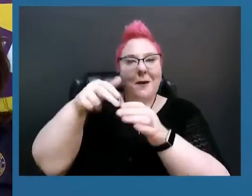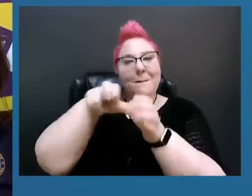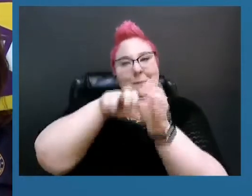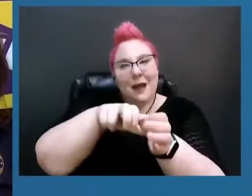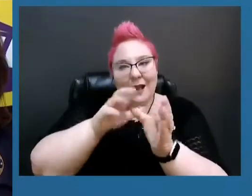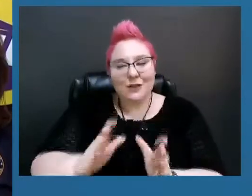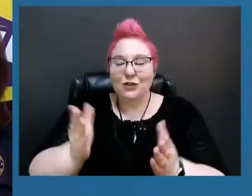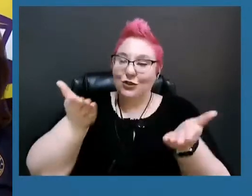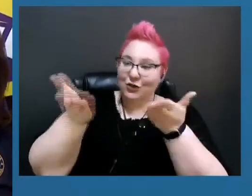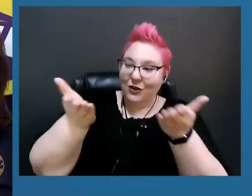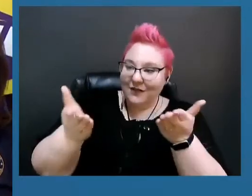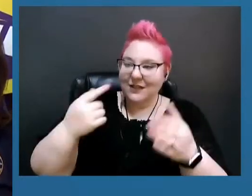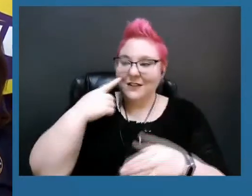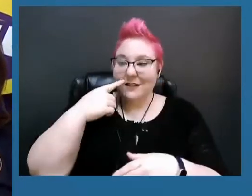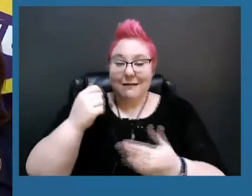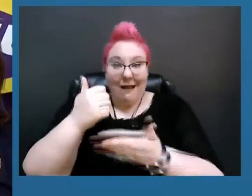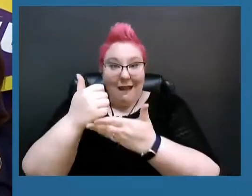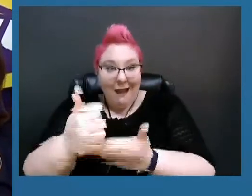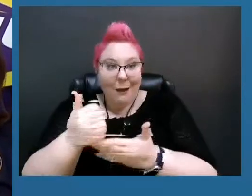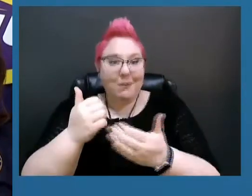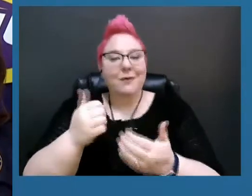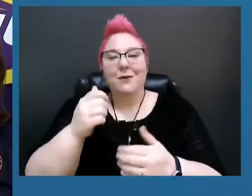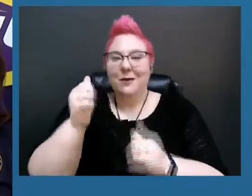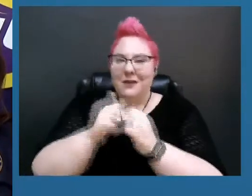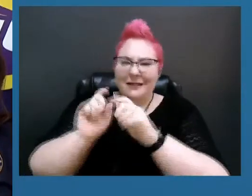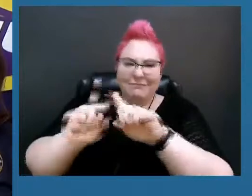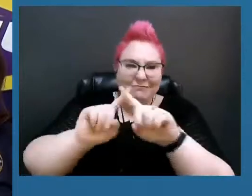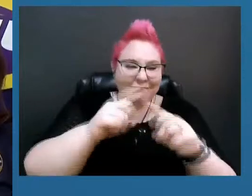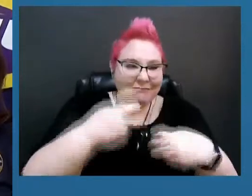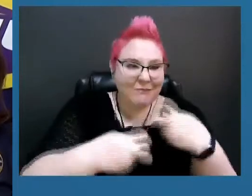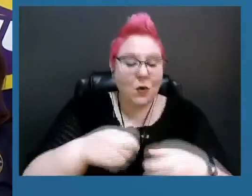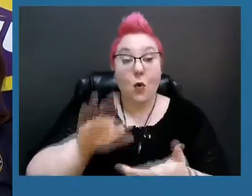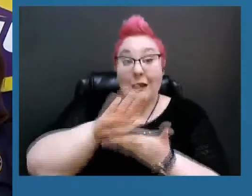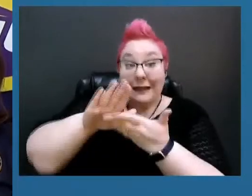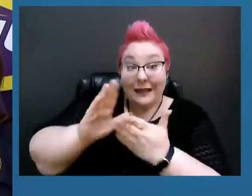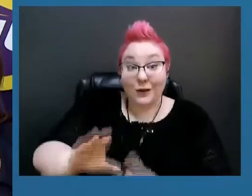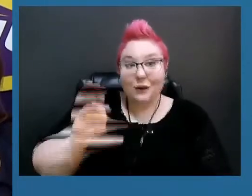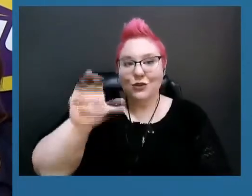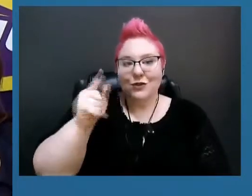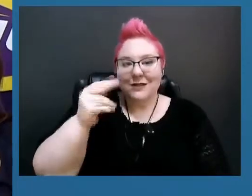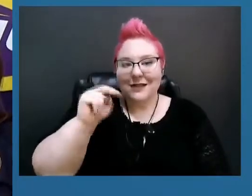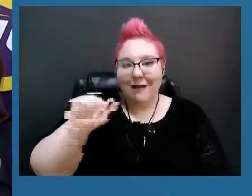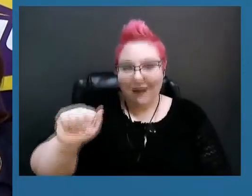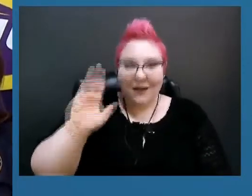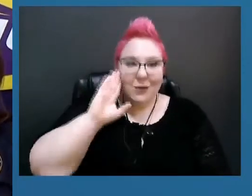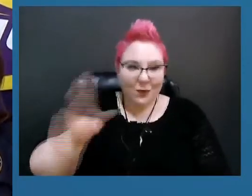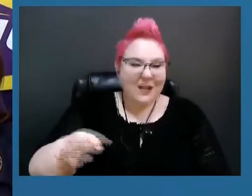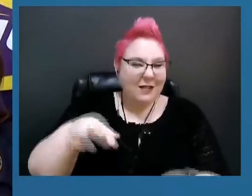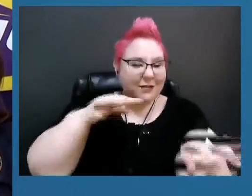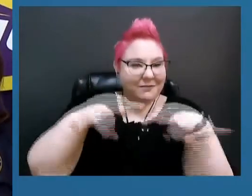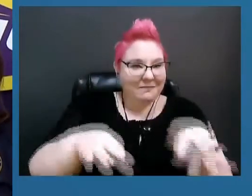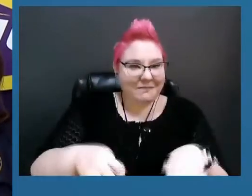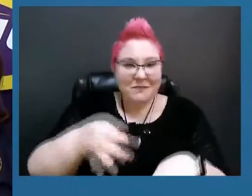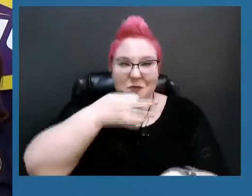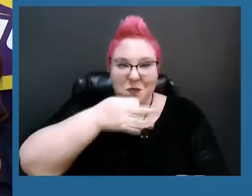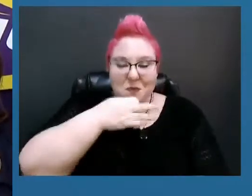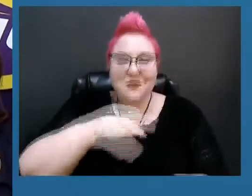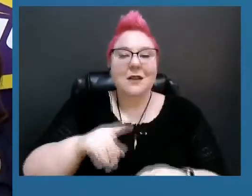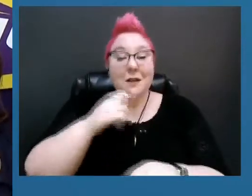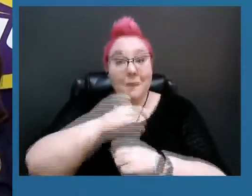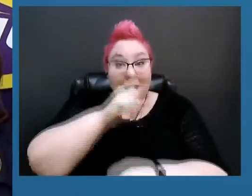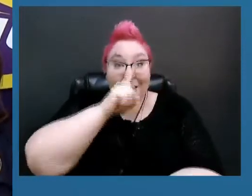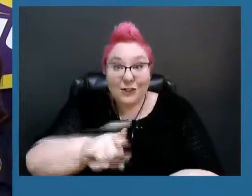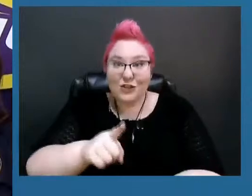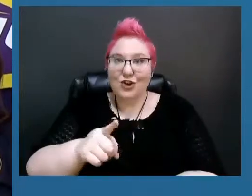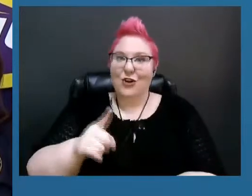through the unforeseen travel agents, and the cleaners like Christiana, who you're going to hear from shortly, who ensure that the terminals we sit in